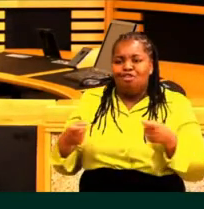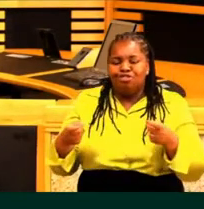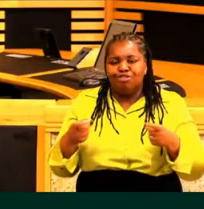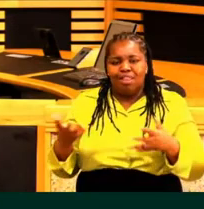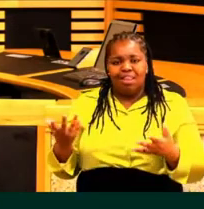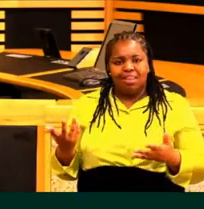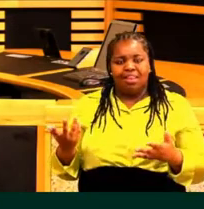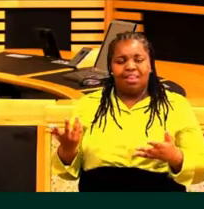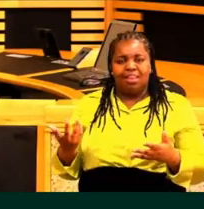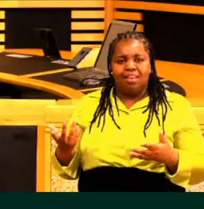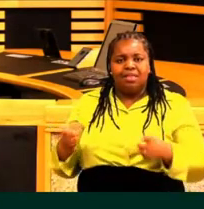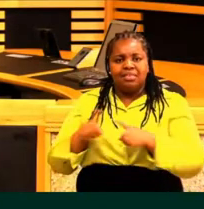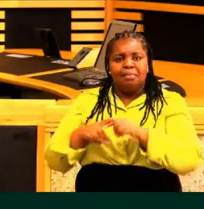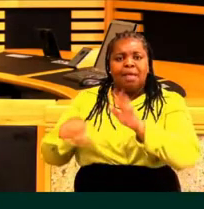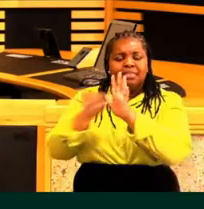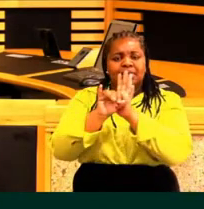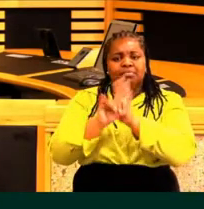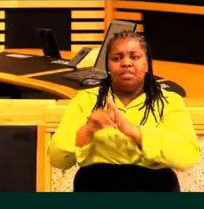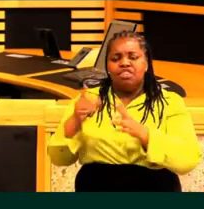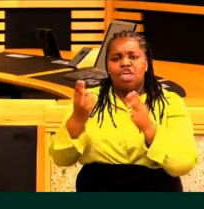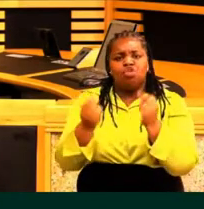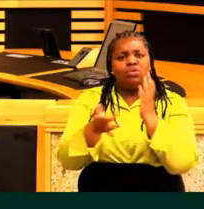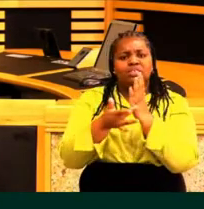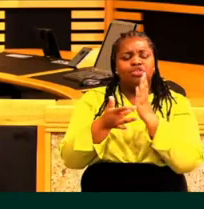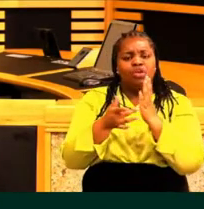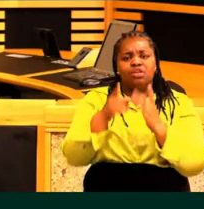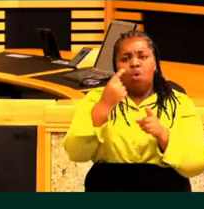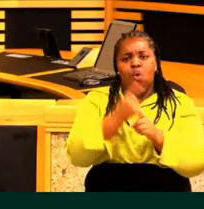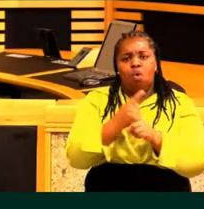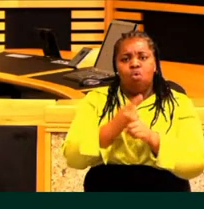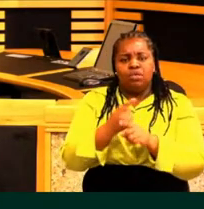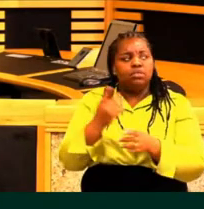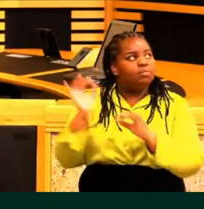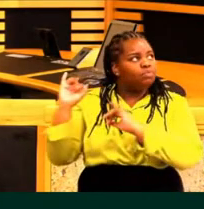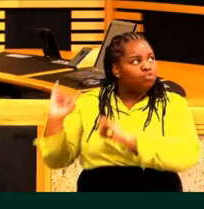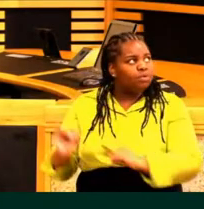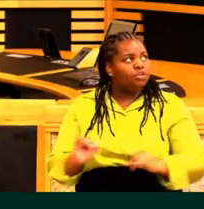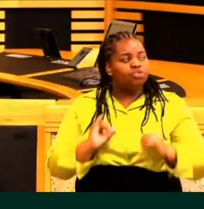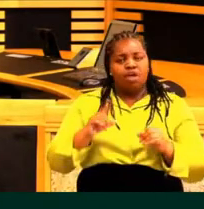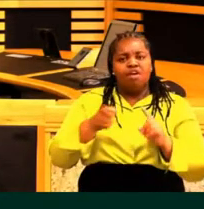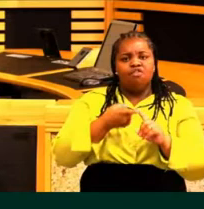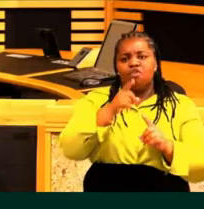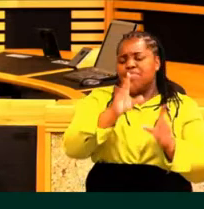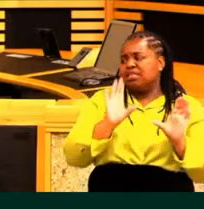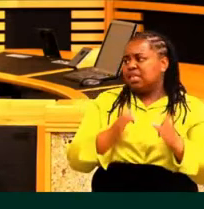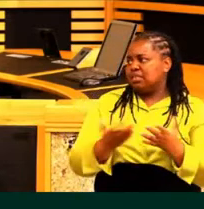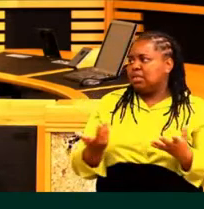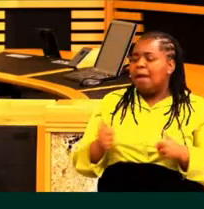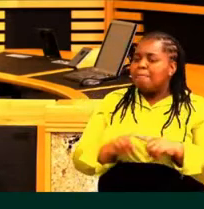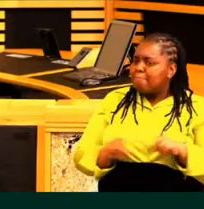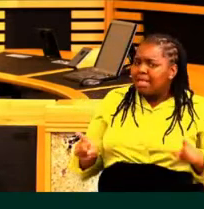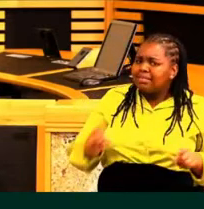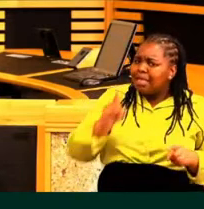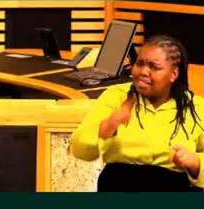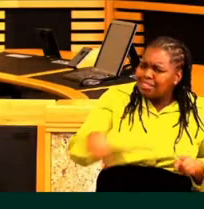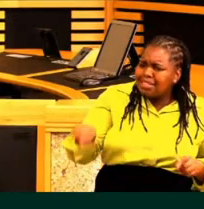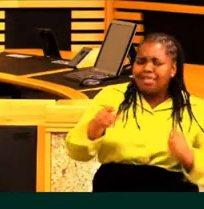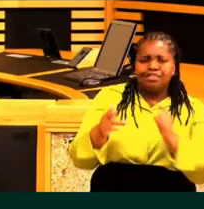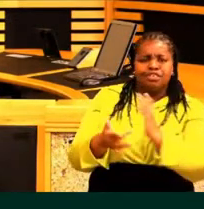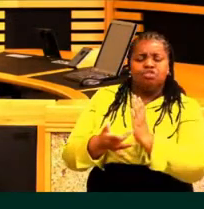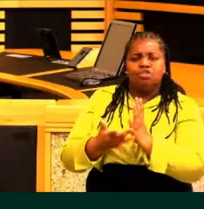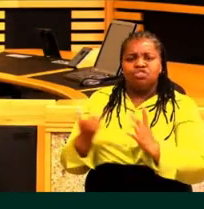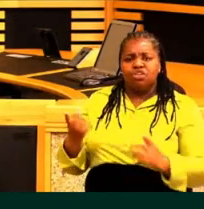determine the new technologies that get to be introduced by the sector yet these technologies